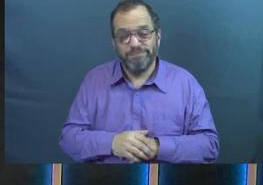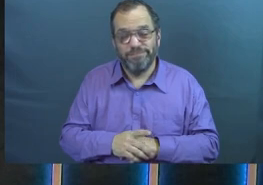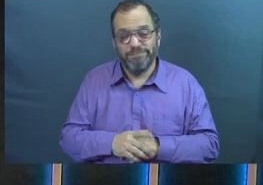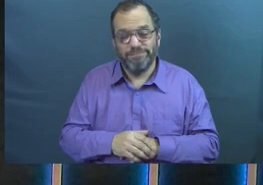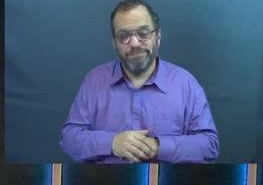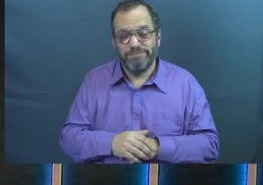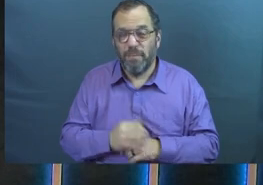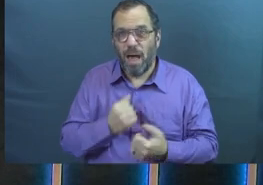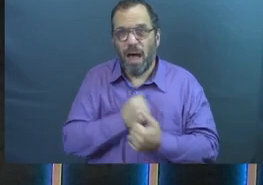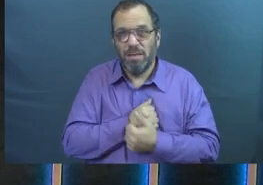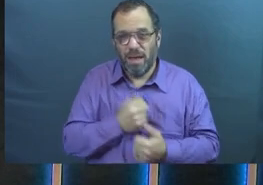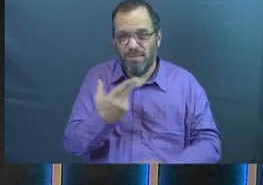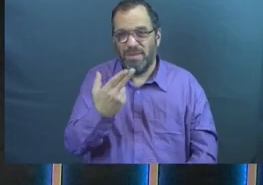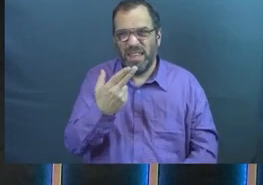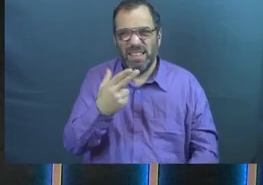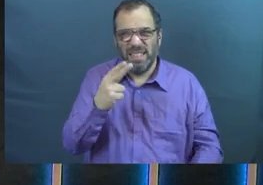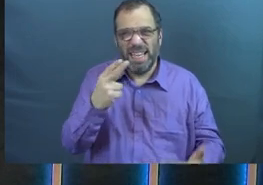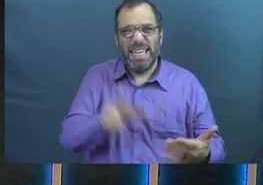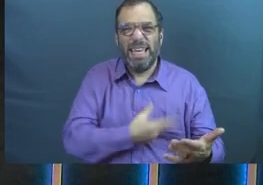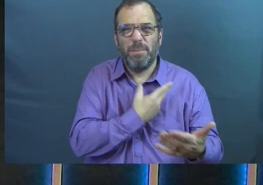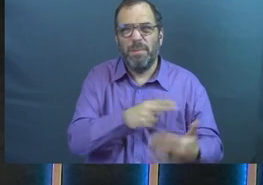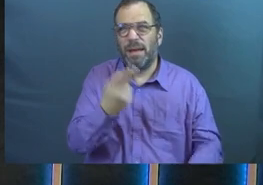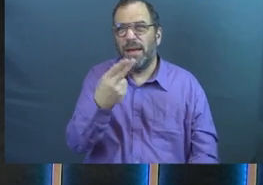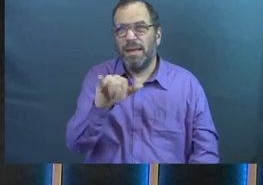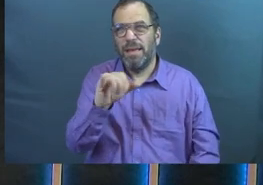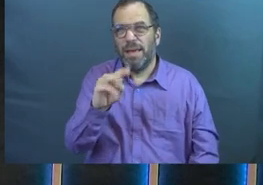I just love how this hymn just cuts right to the quick.